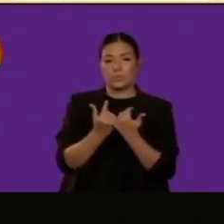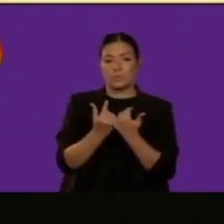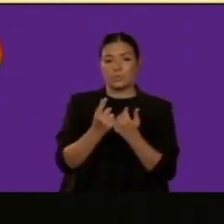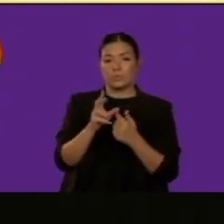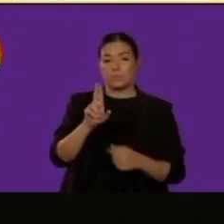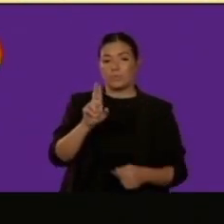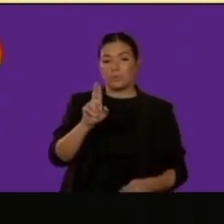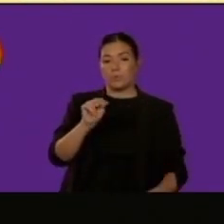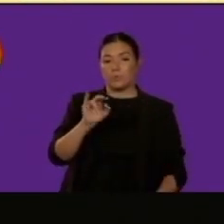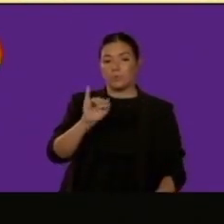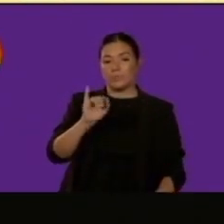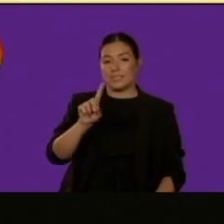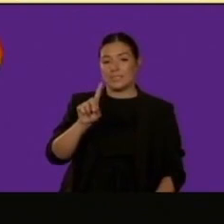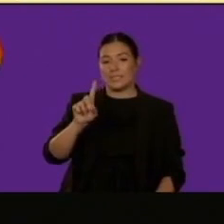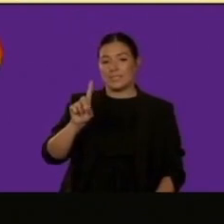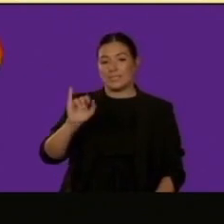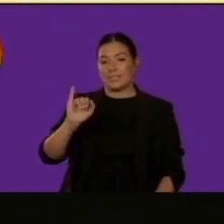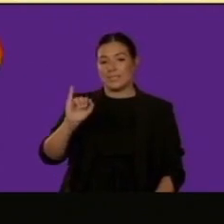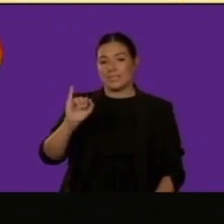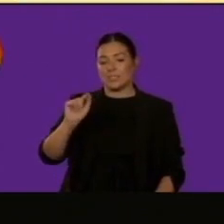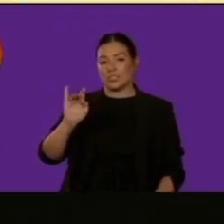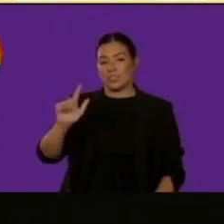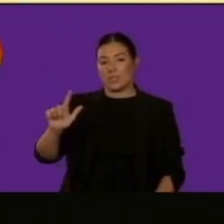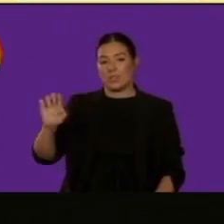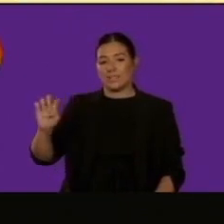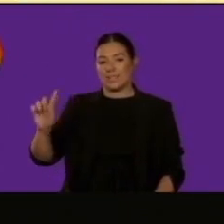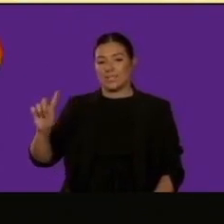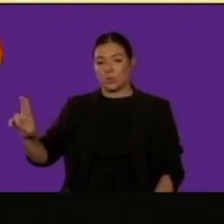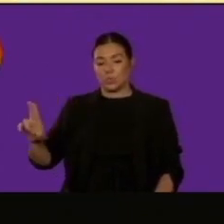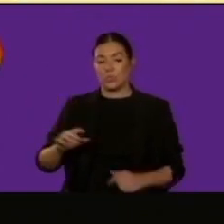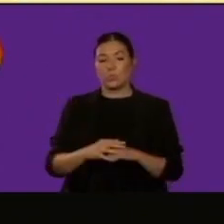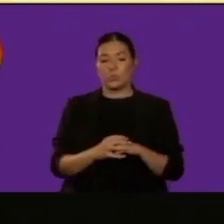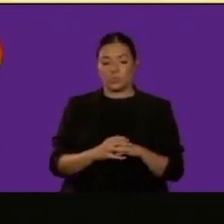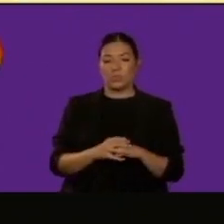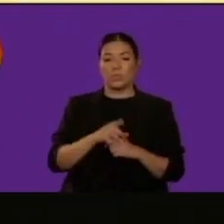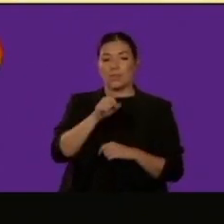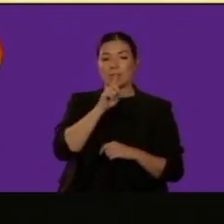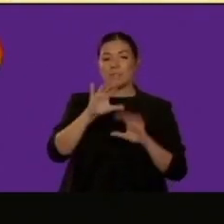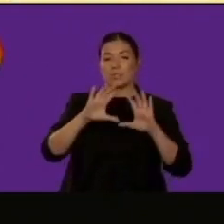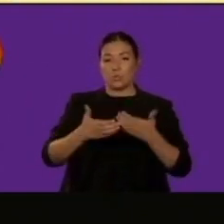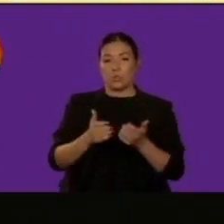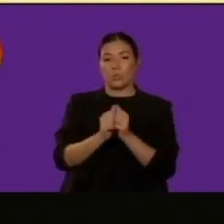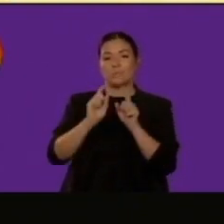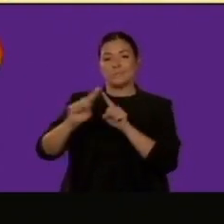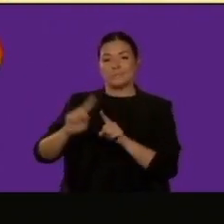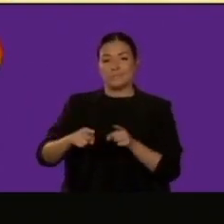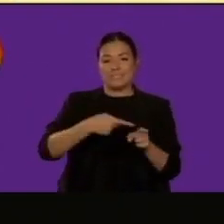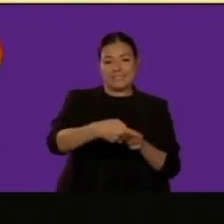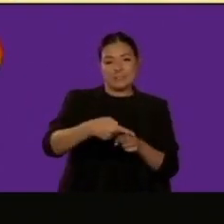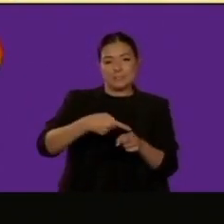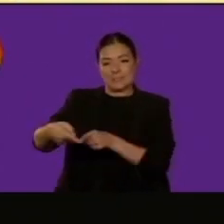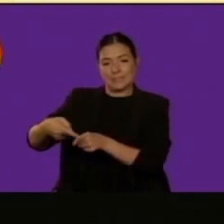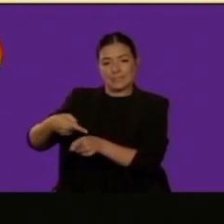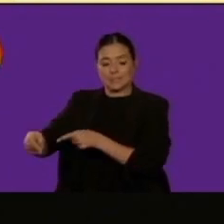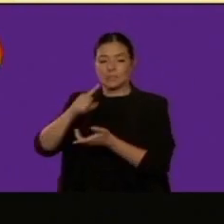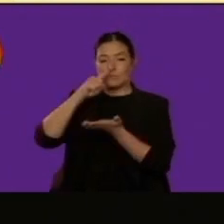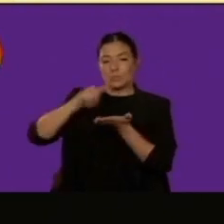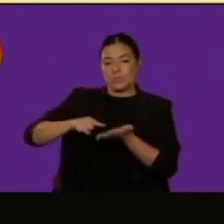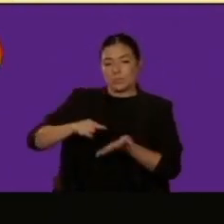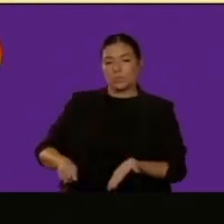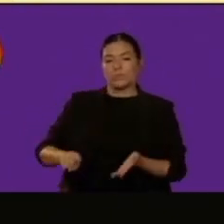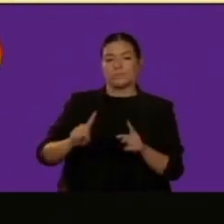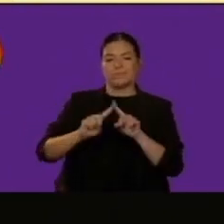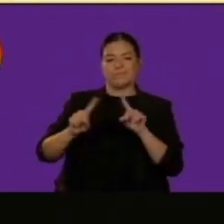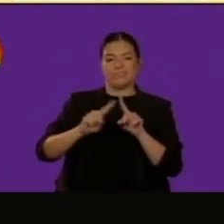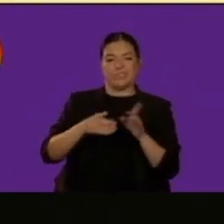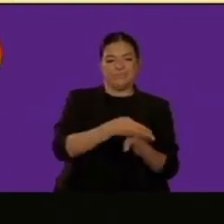And this is done with a focus on schools for vulnerable communities in our